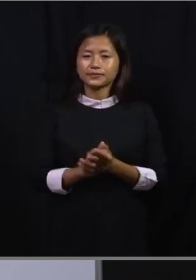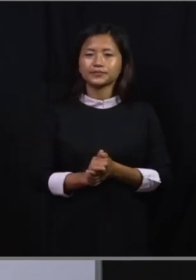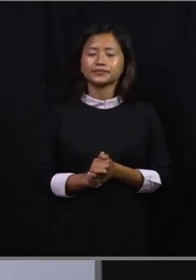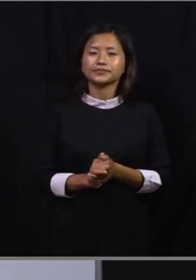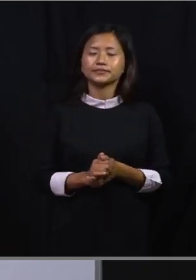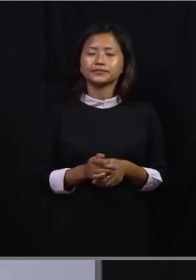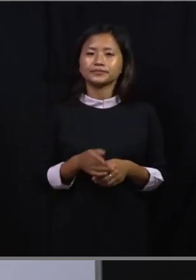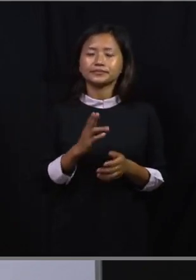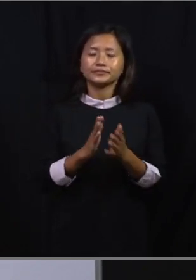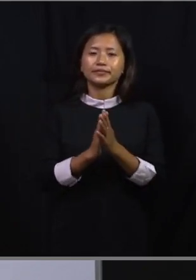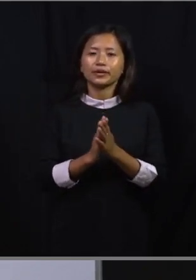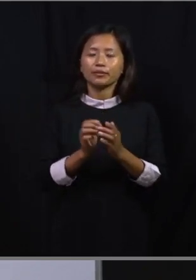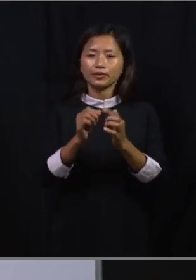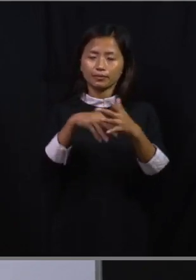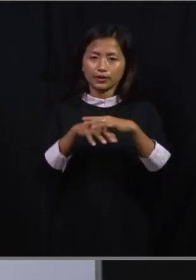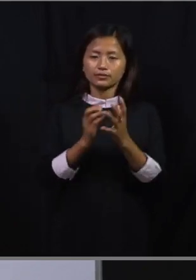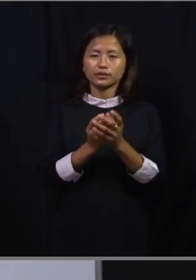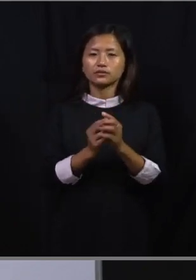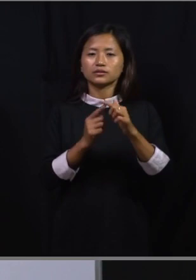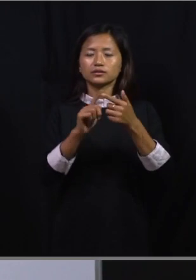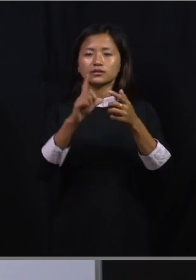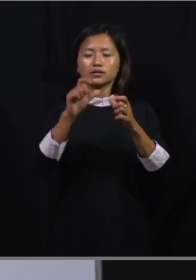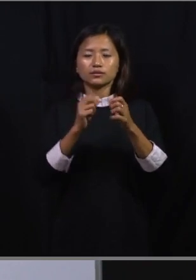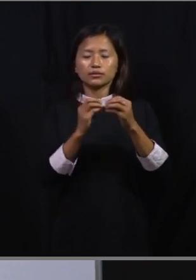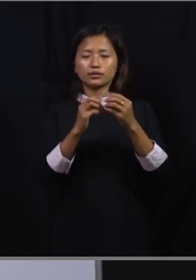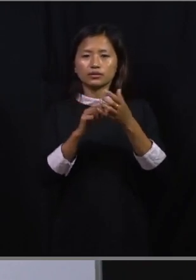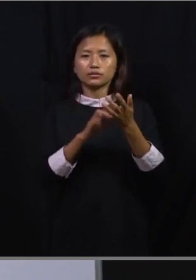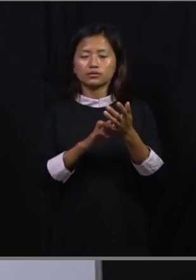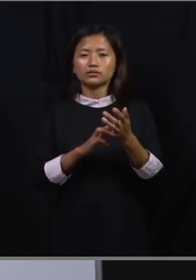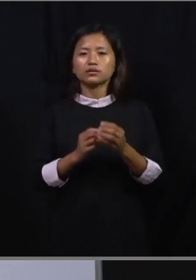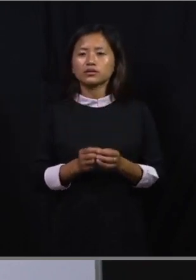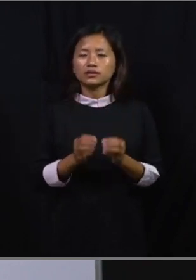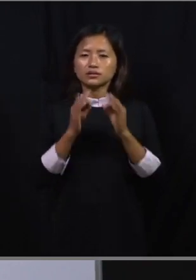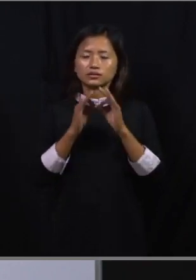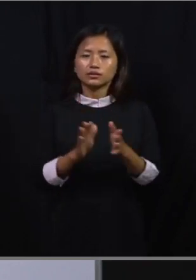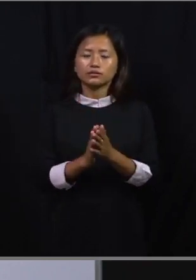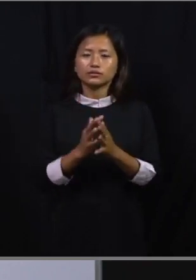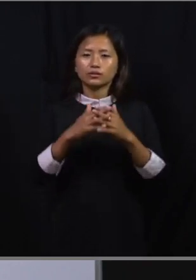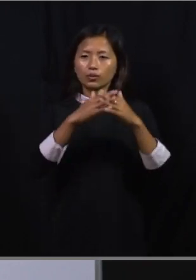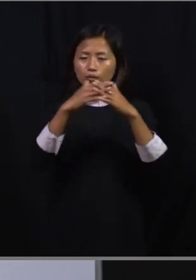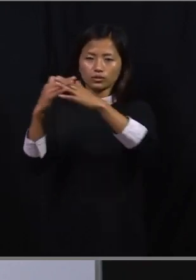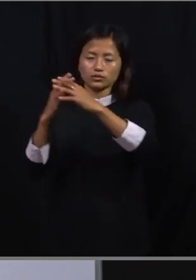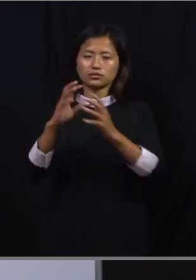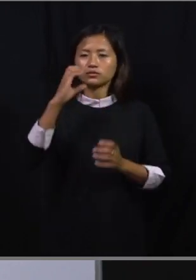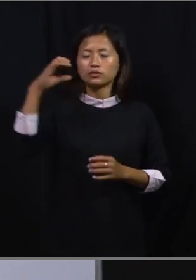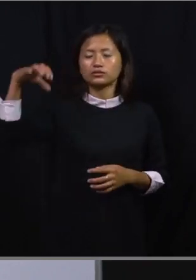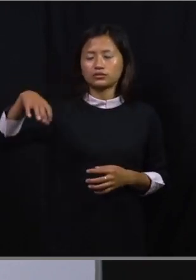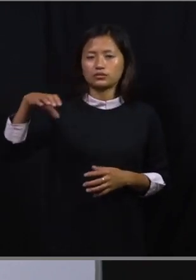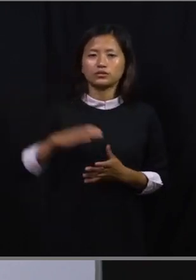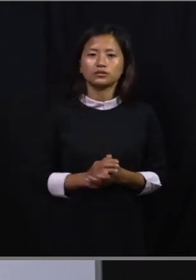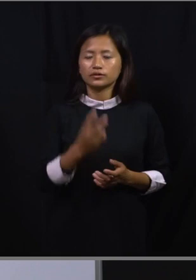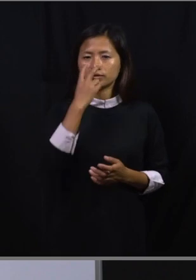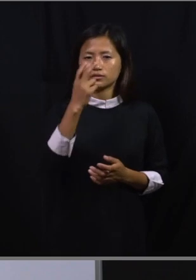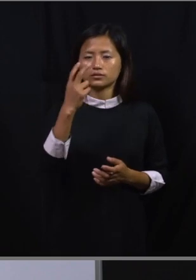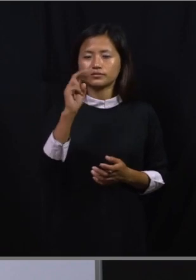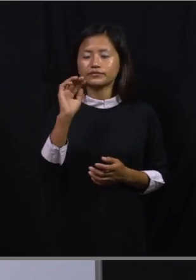made or that is being played by the Taliban or the jihadis especially in the Western countries. So these are some of the